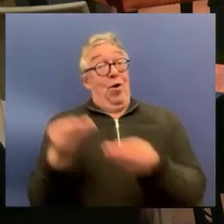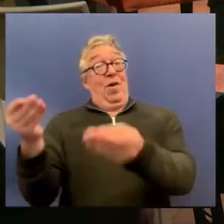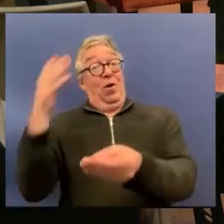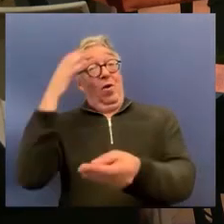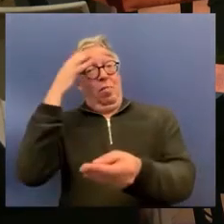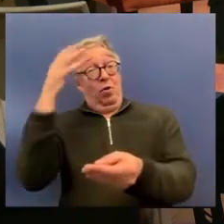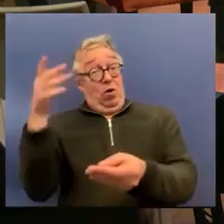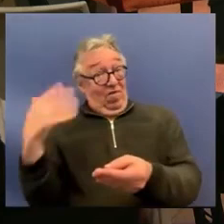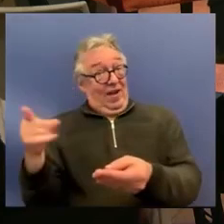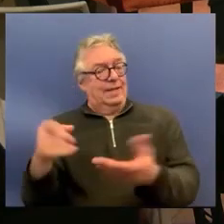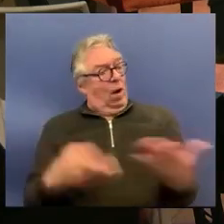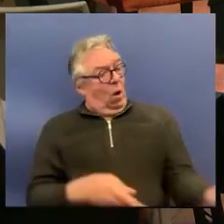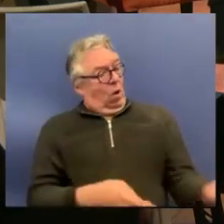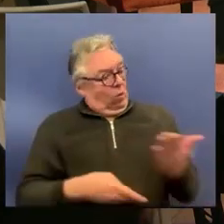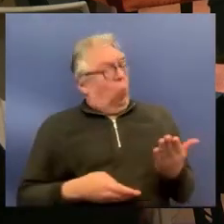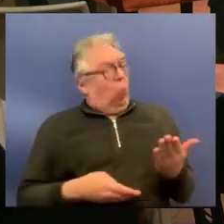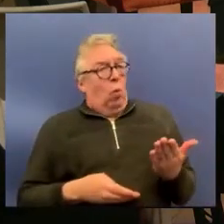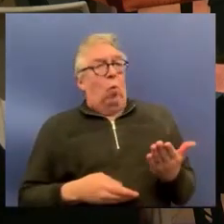actions?